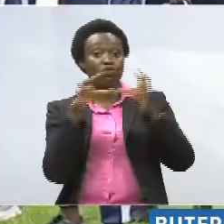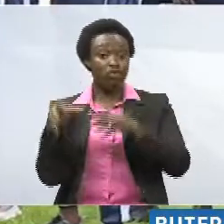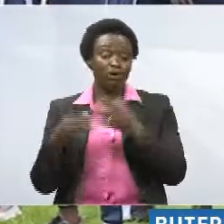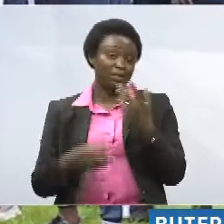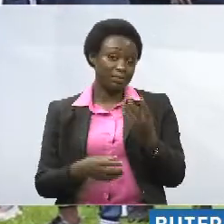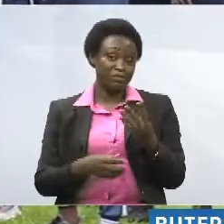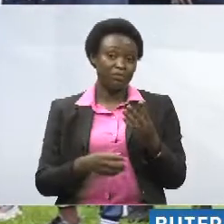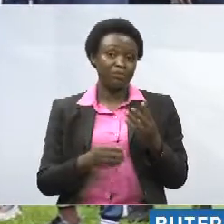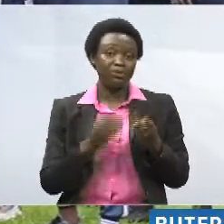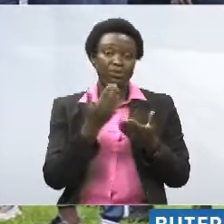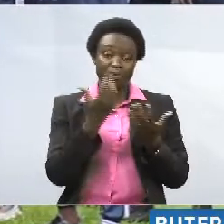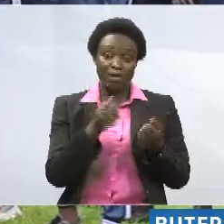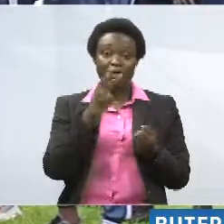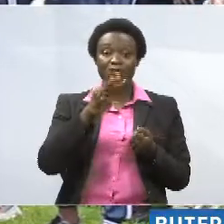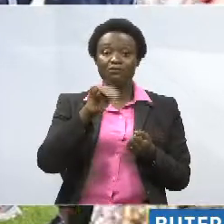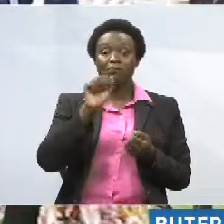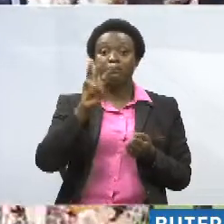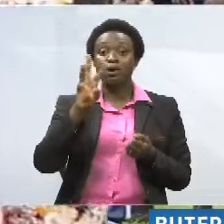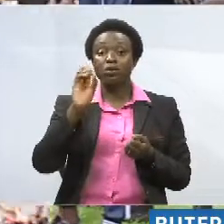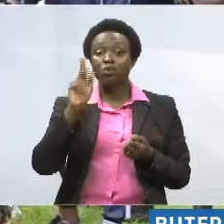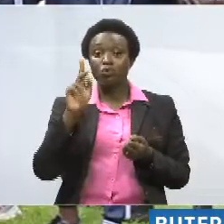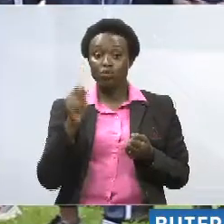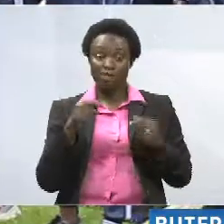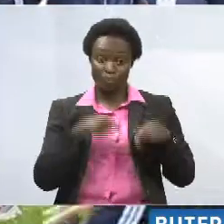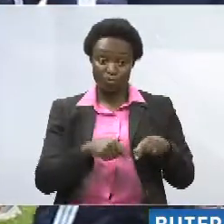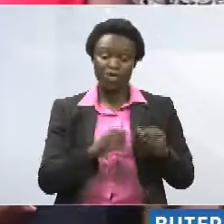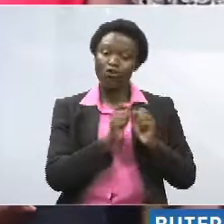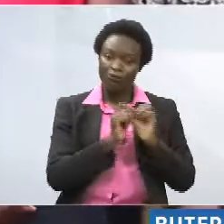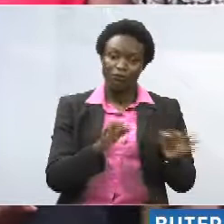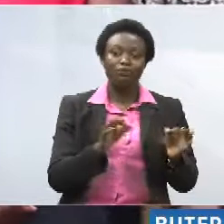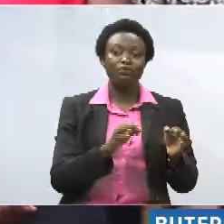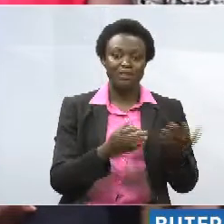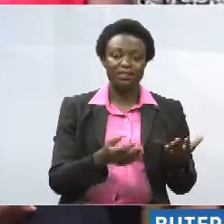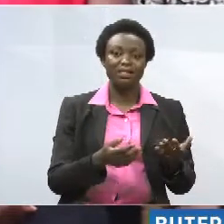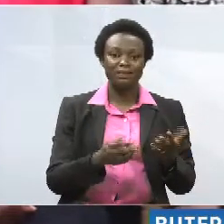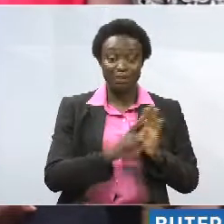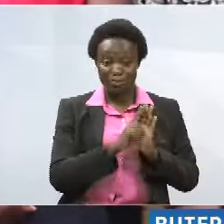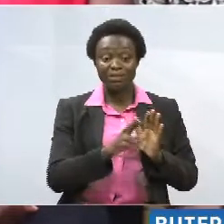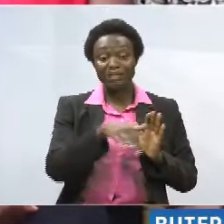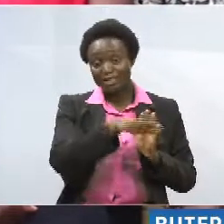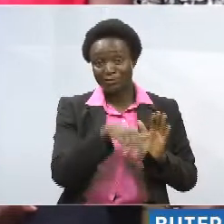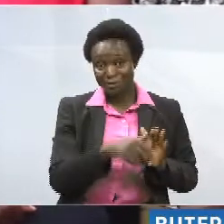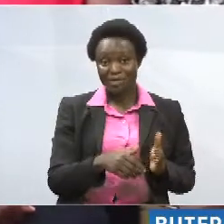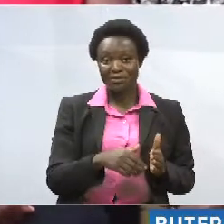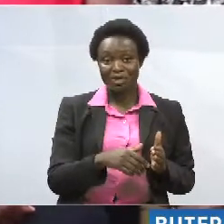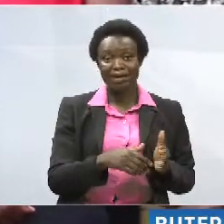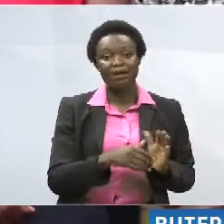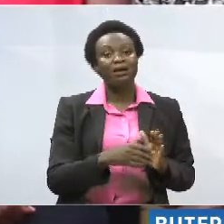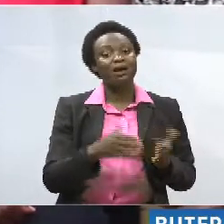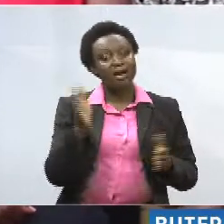era emu ku ezo ye ttiimu eya Mawokota ng'eno olunaku olwaleero esibuddwa mu butongole omwami wa Kabaka atwala essaza lino Kayimaga Abdul